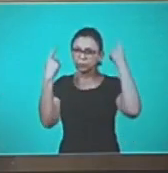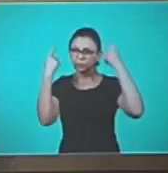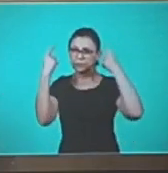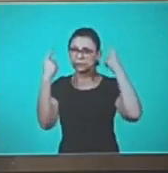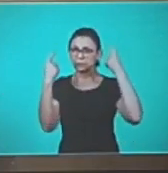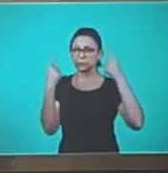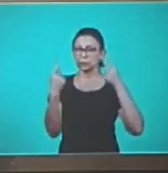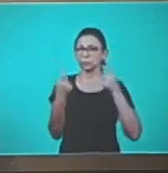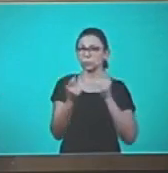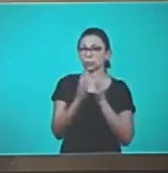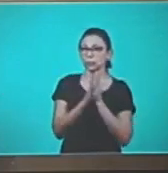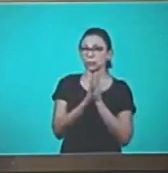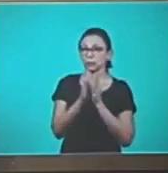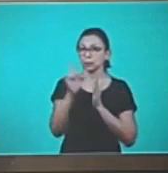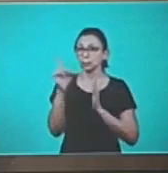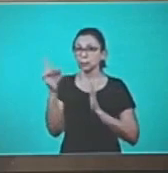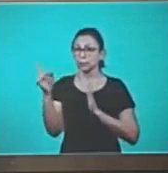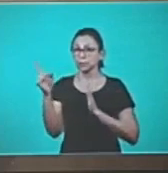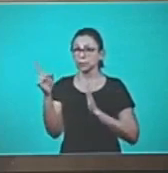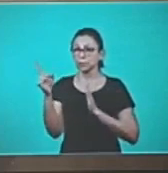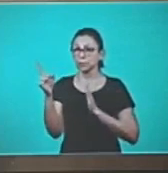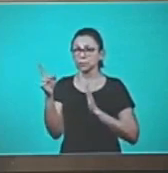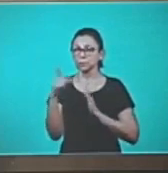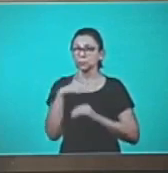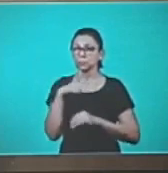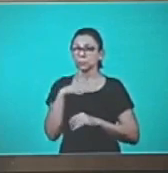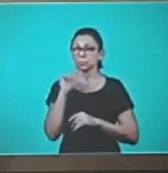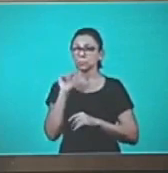Bible has a concern